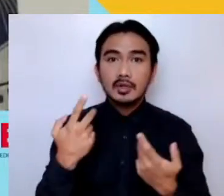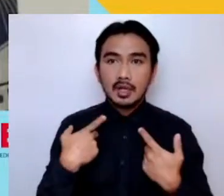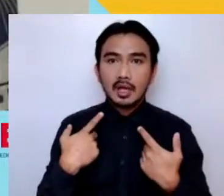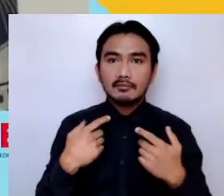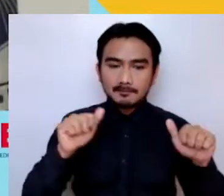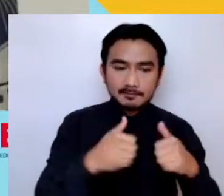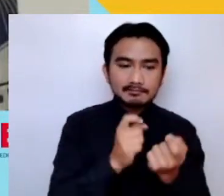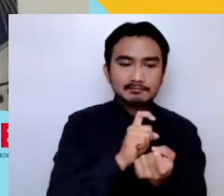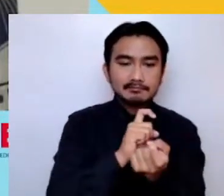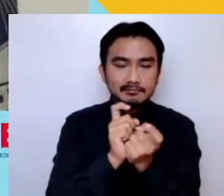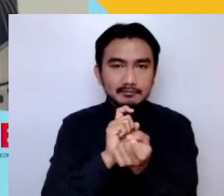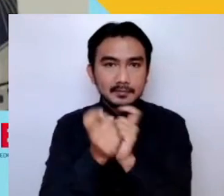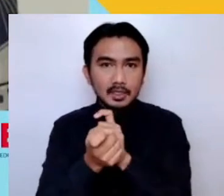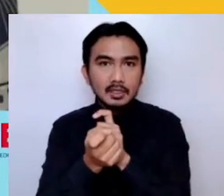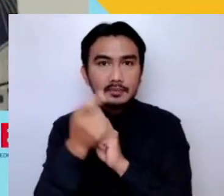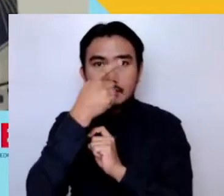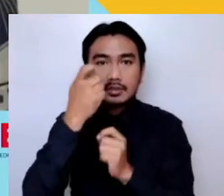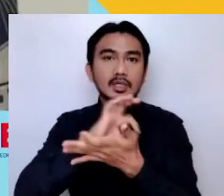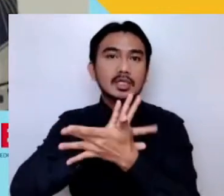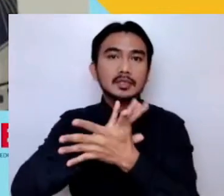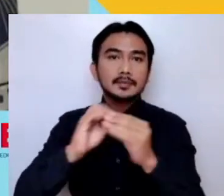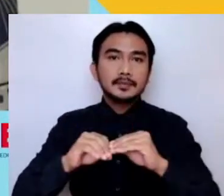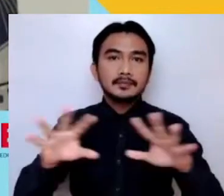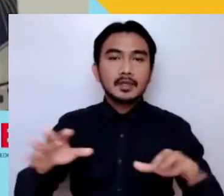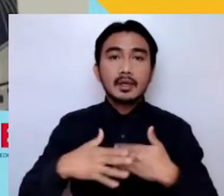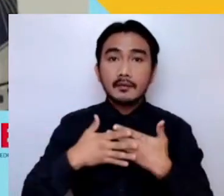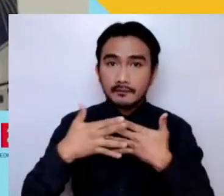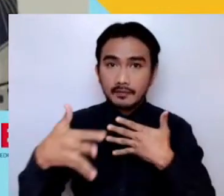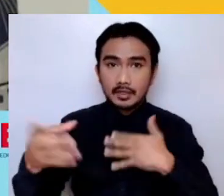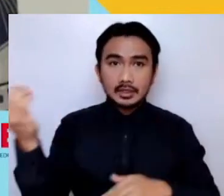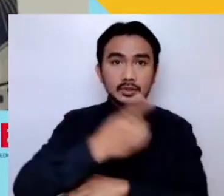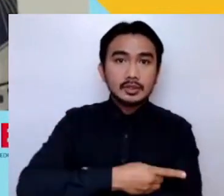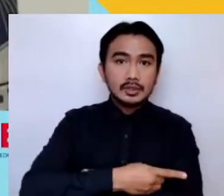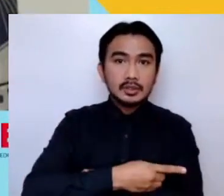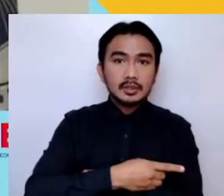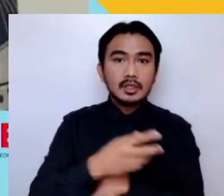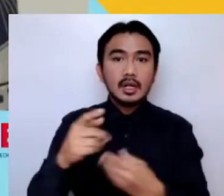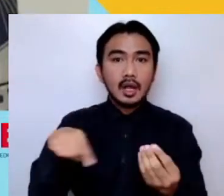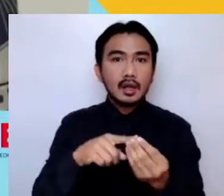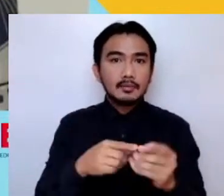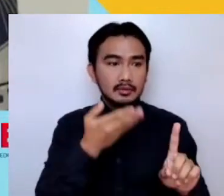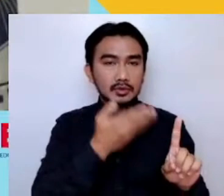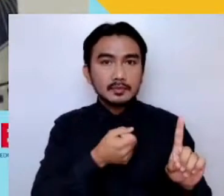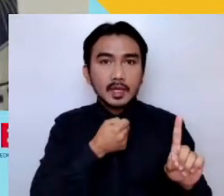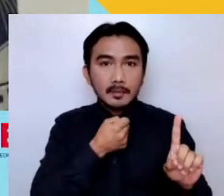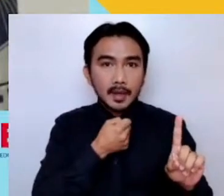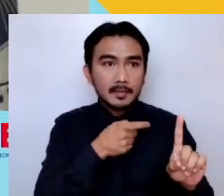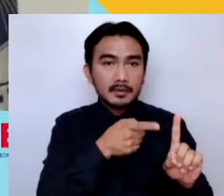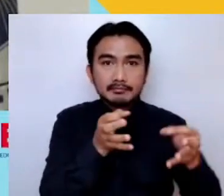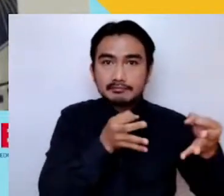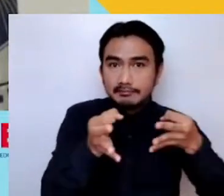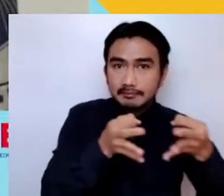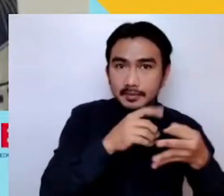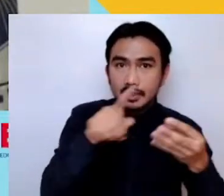pandemic. In the past few days, your resource persons have oriented you on the key features and